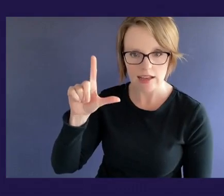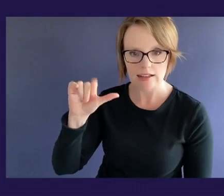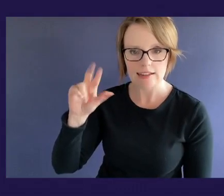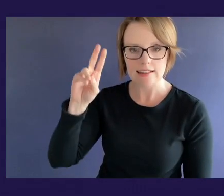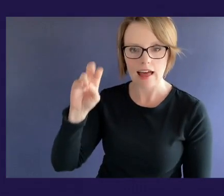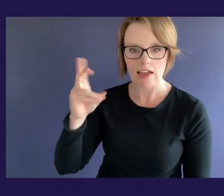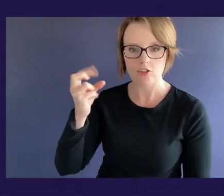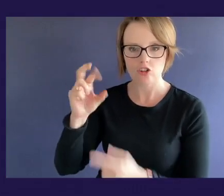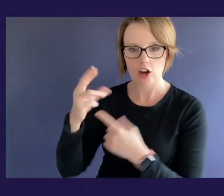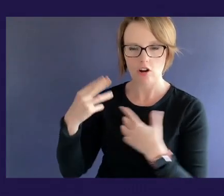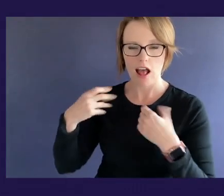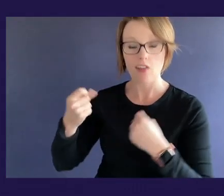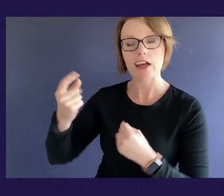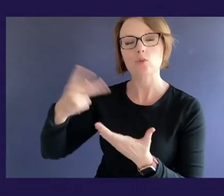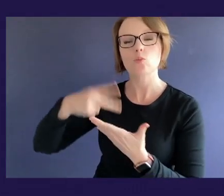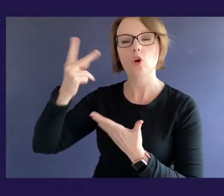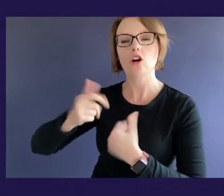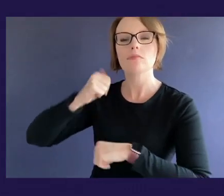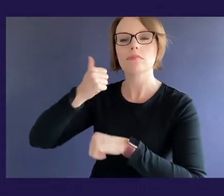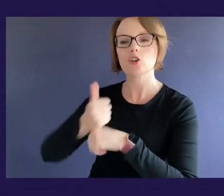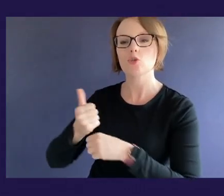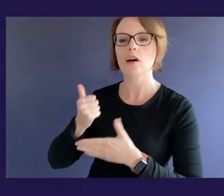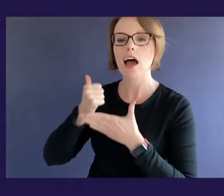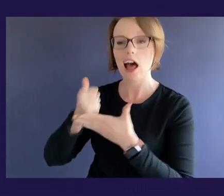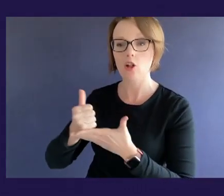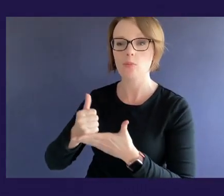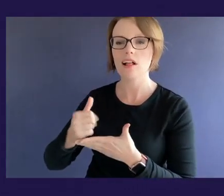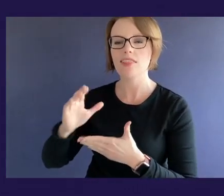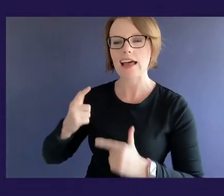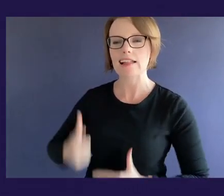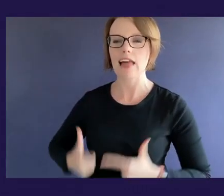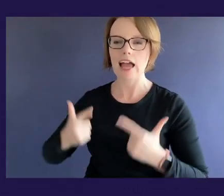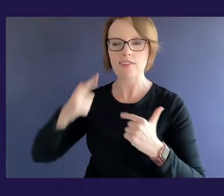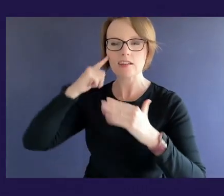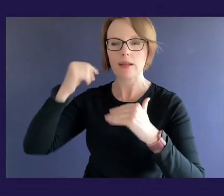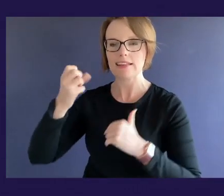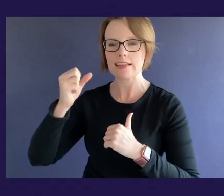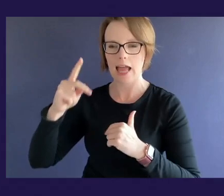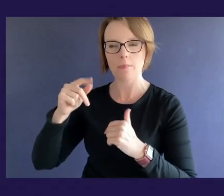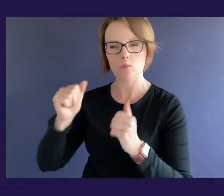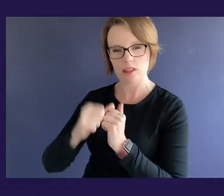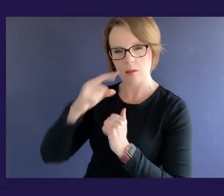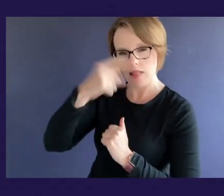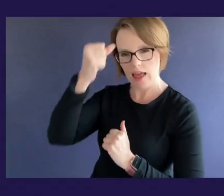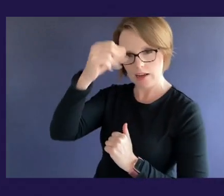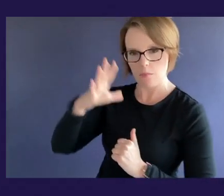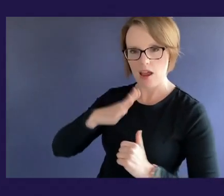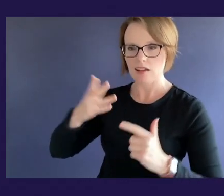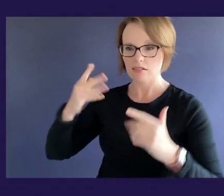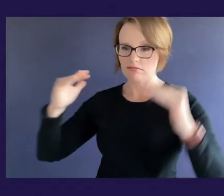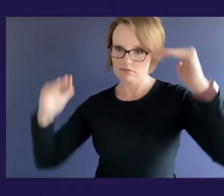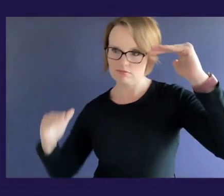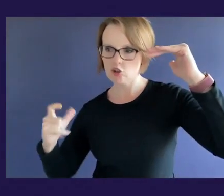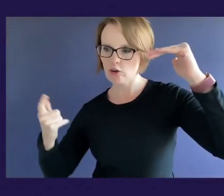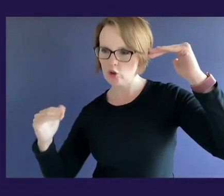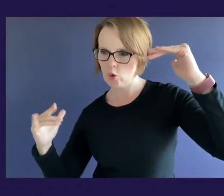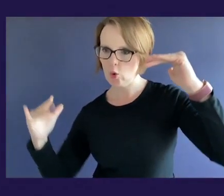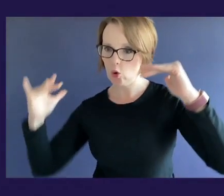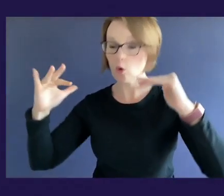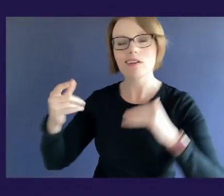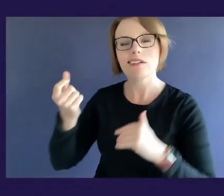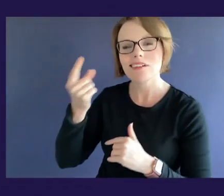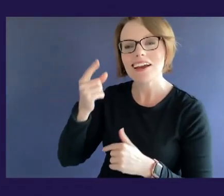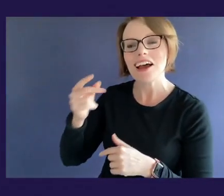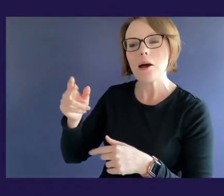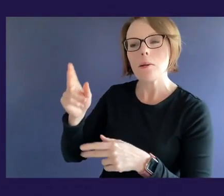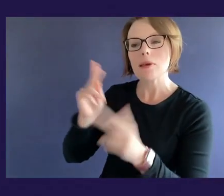the life expectancy gap among Black men in the US. And it does so by training barbers to have conversations with their clients